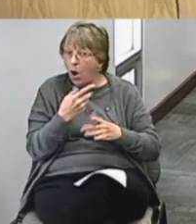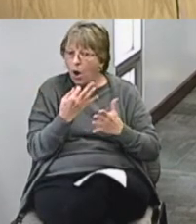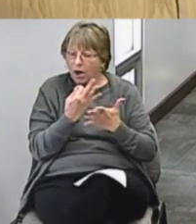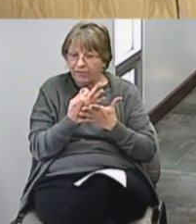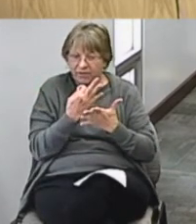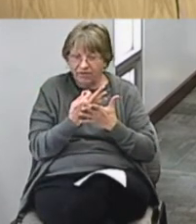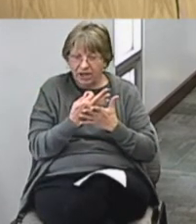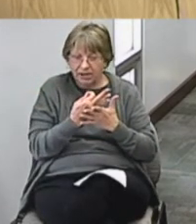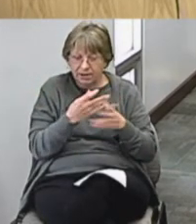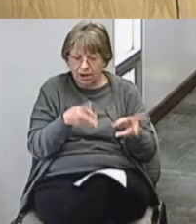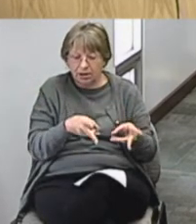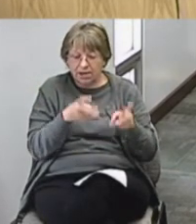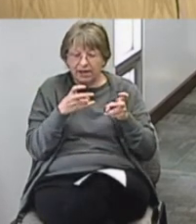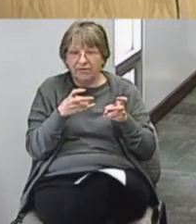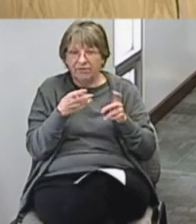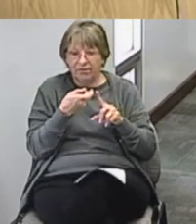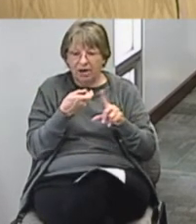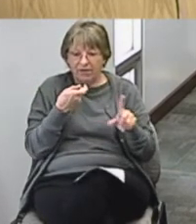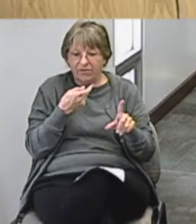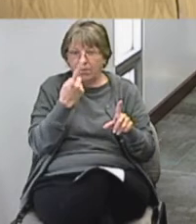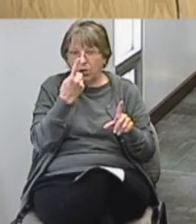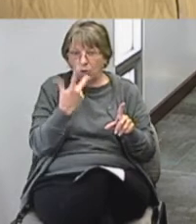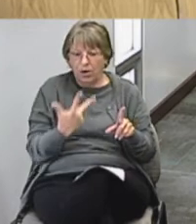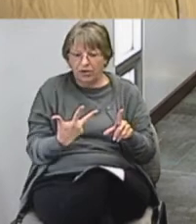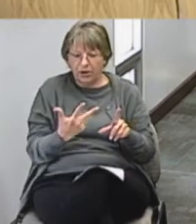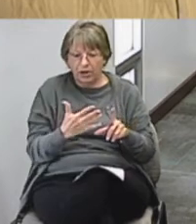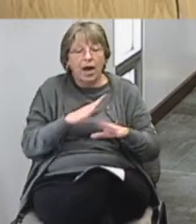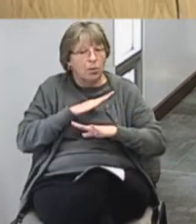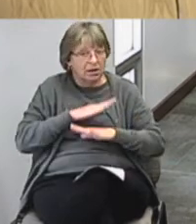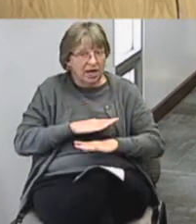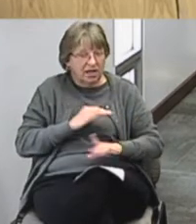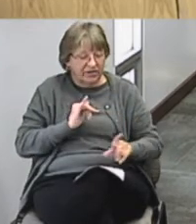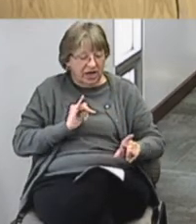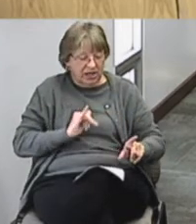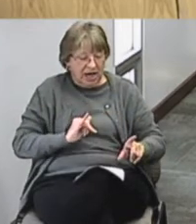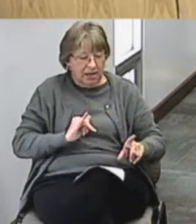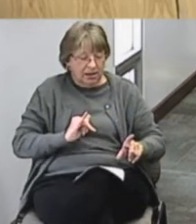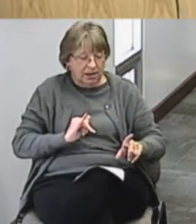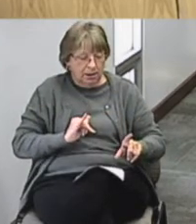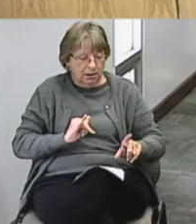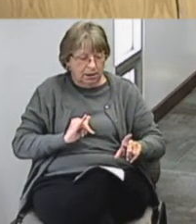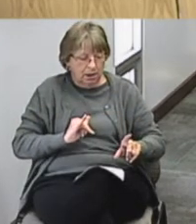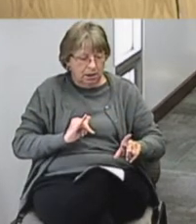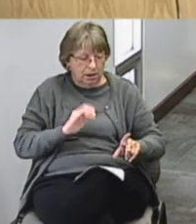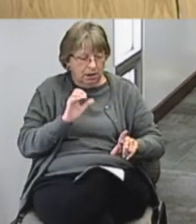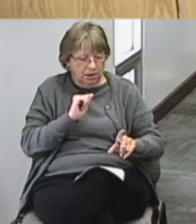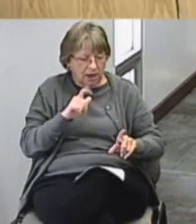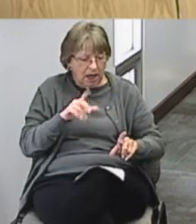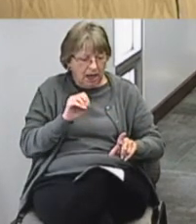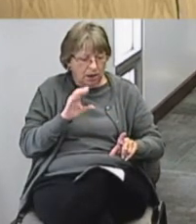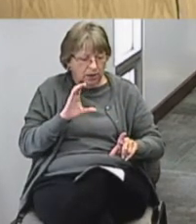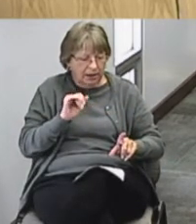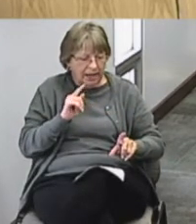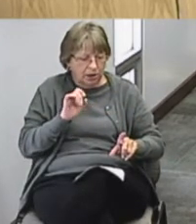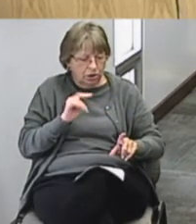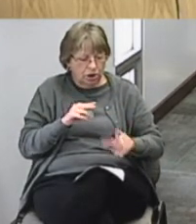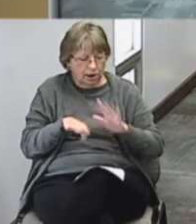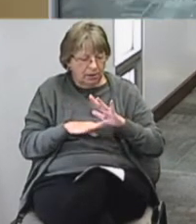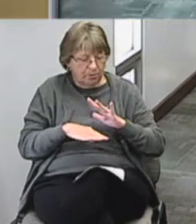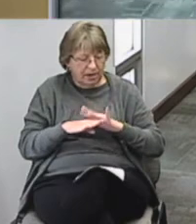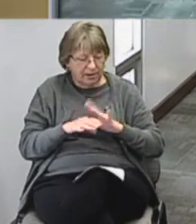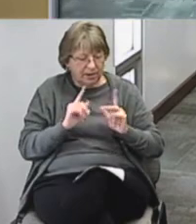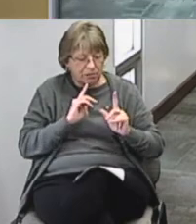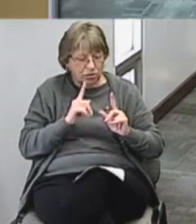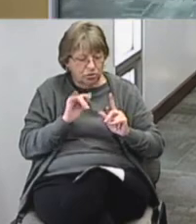1/3. Okay. And we're meeting that. And so the allocation is basically to make sure that we